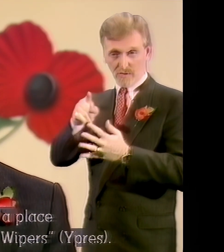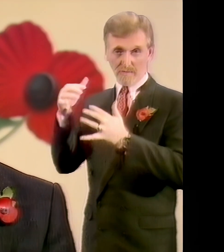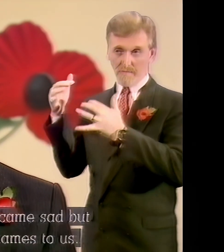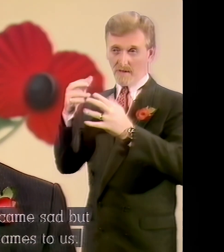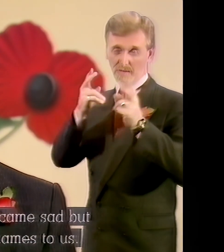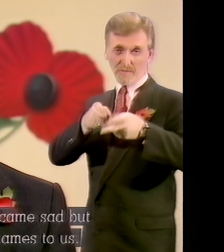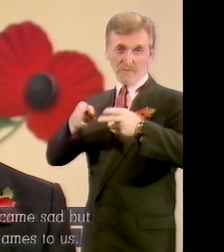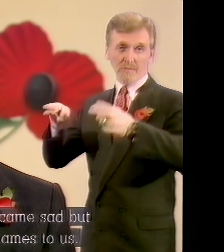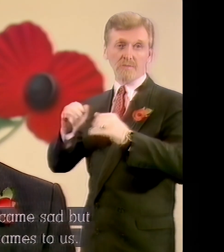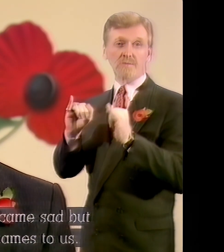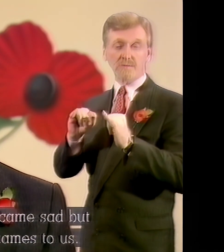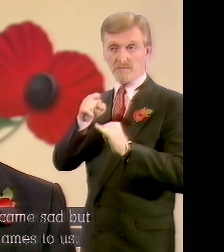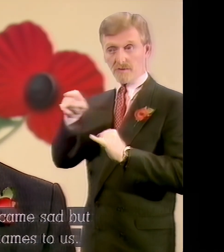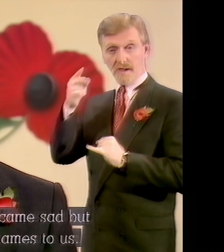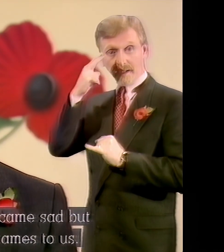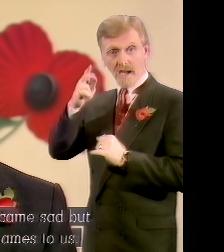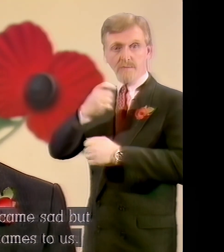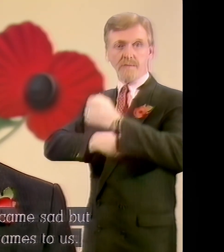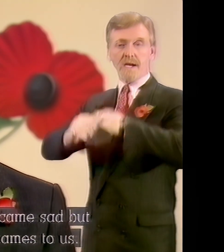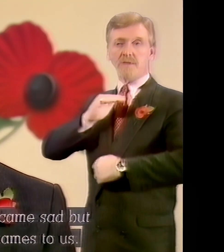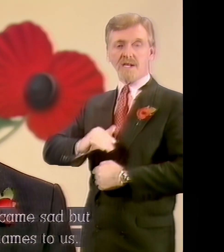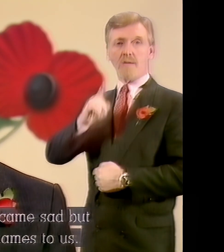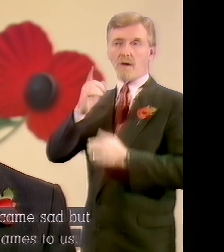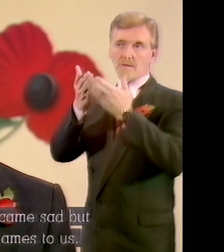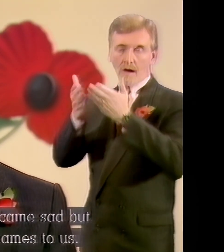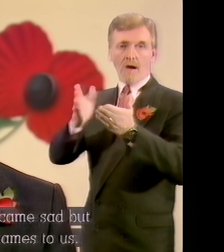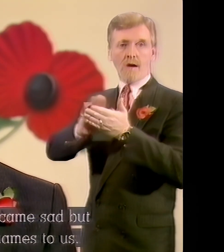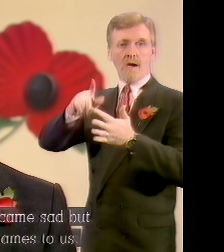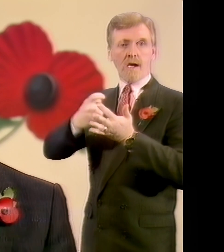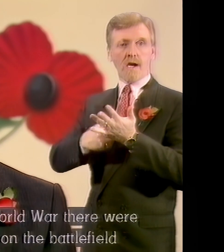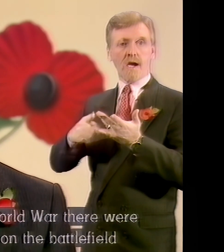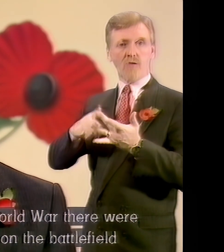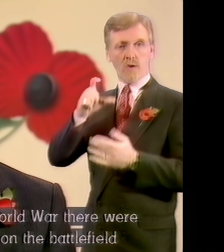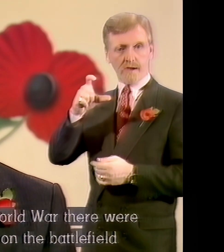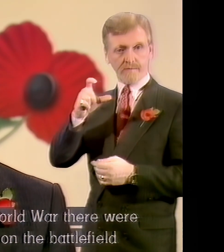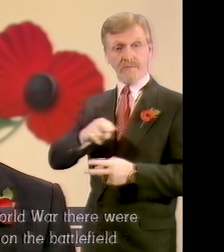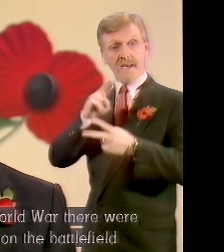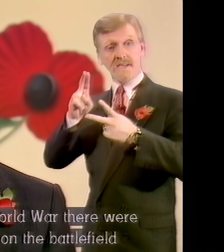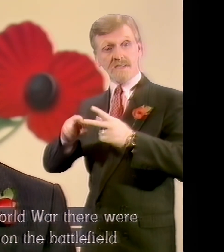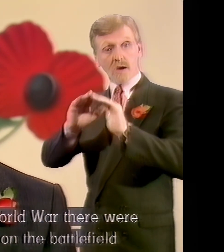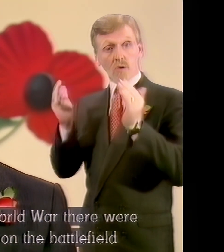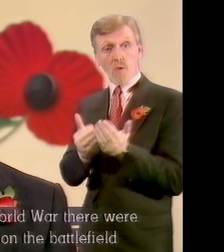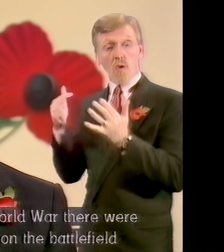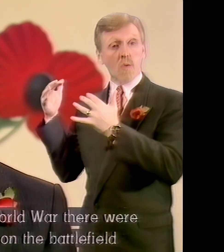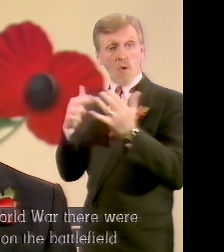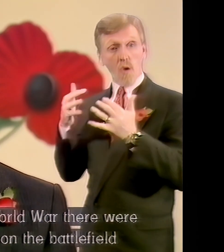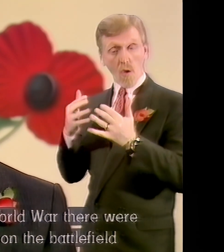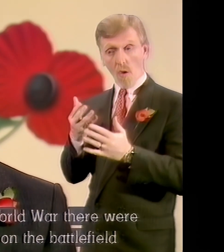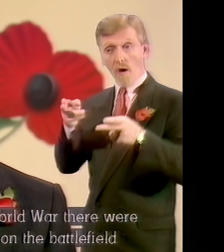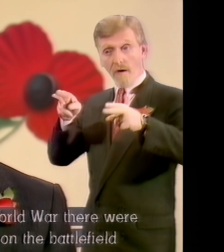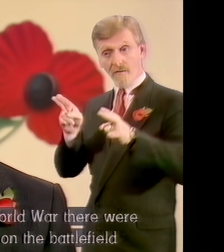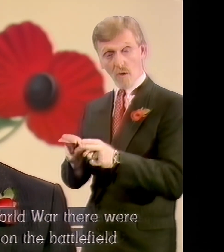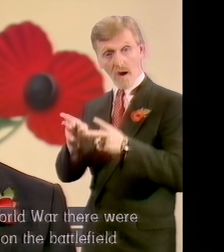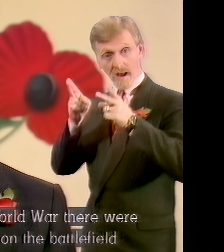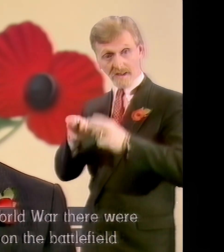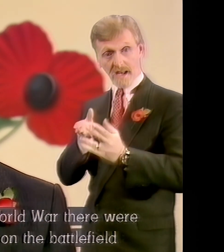and these became sad but heroic names to us. And in the Second World War, there were fewer deaths